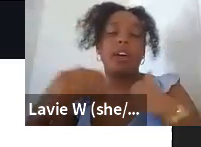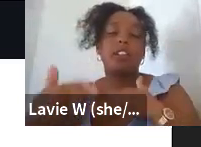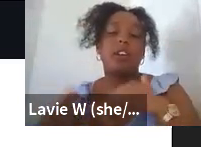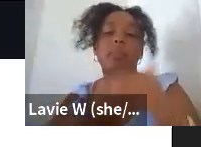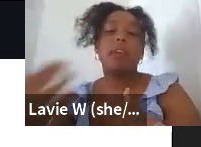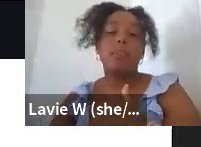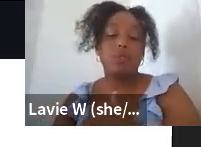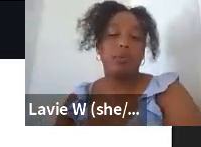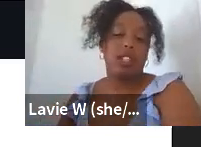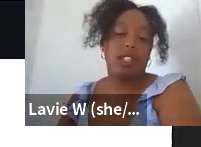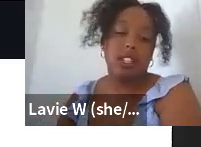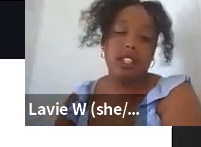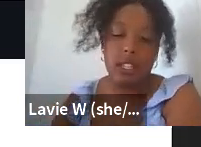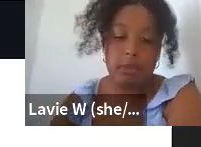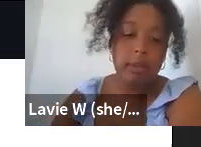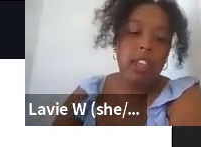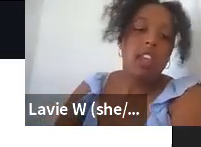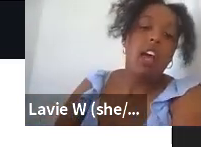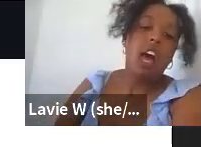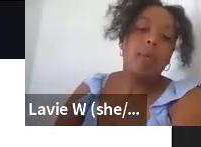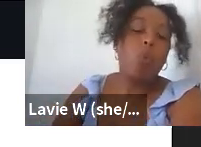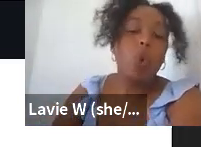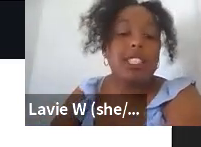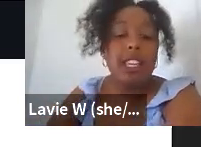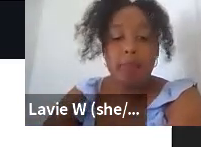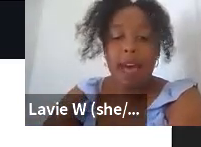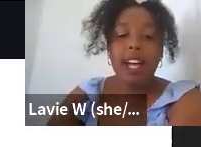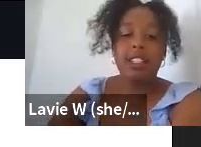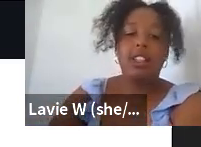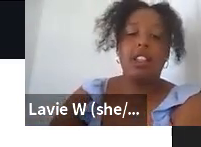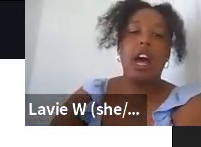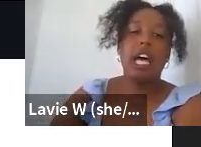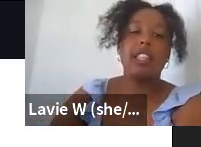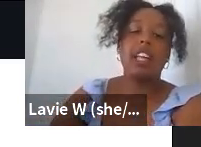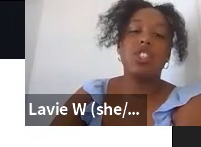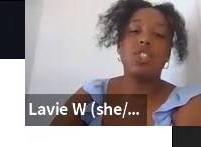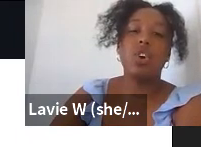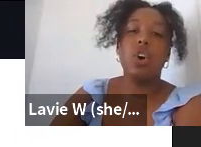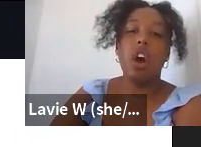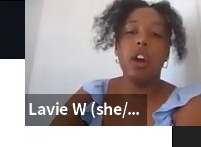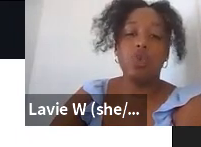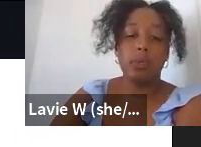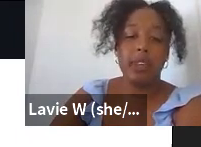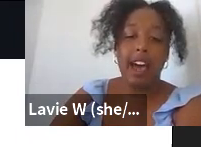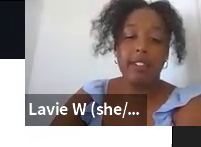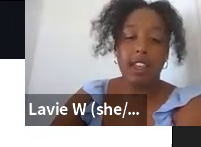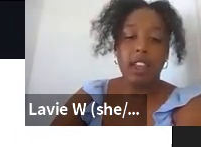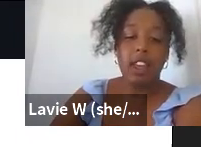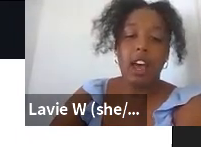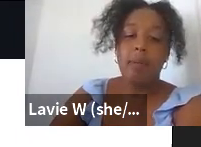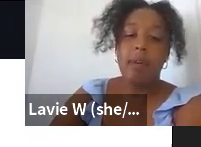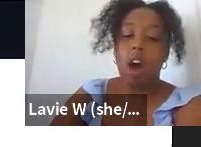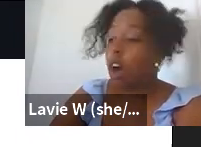are represented, but are being misrepresented at the same time. What is the impact that your art will be